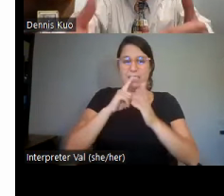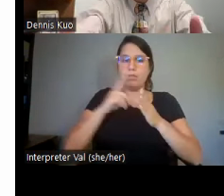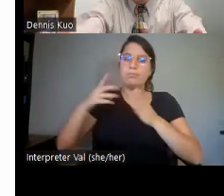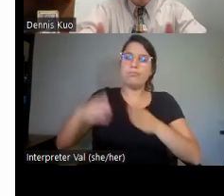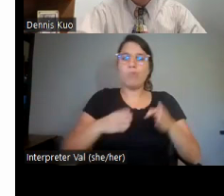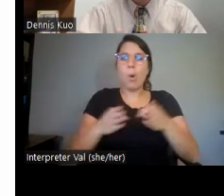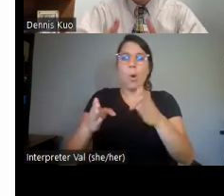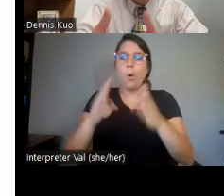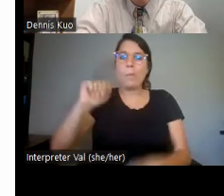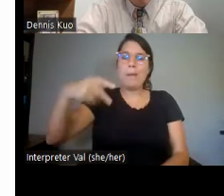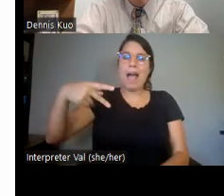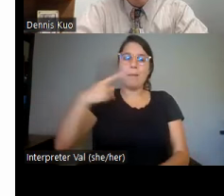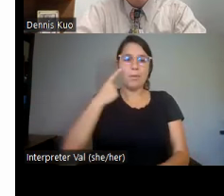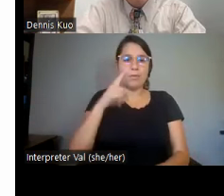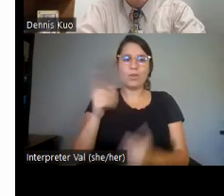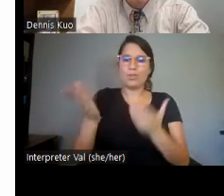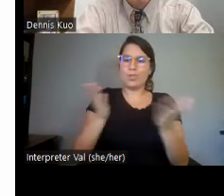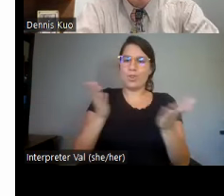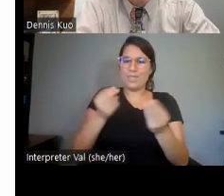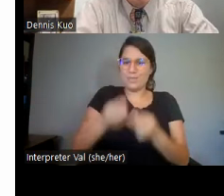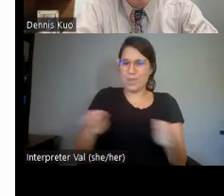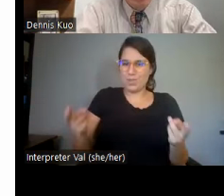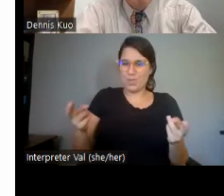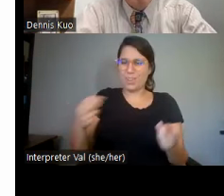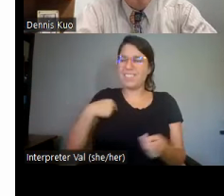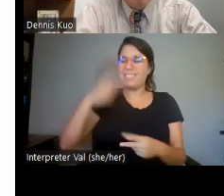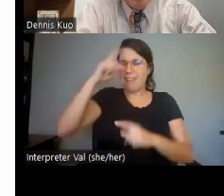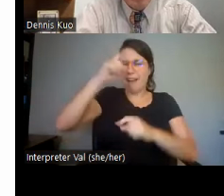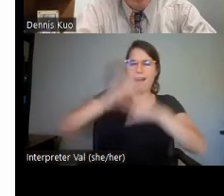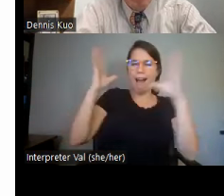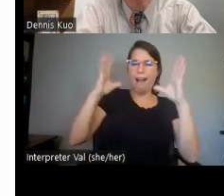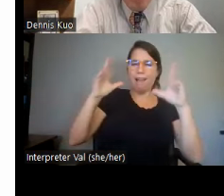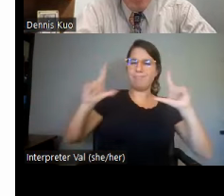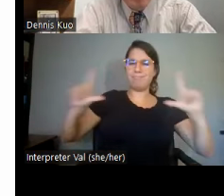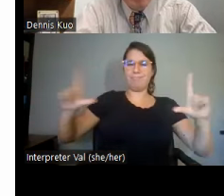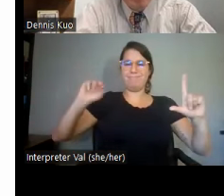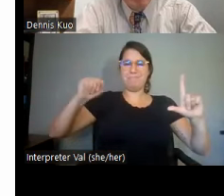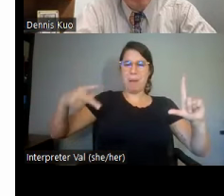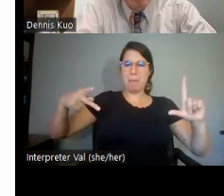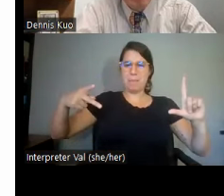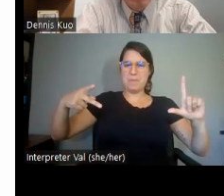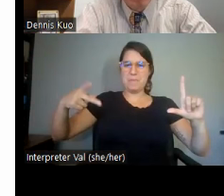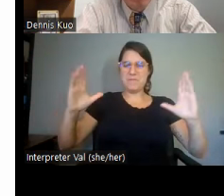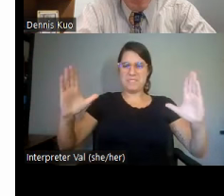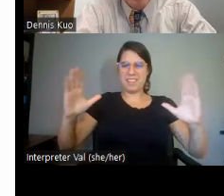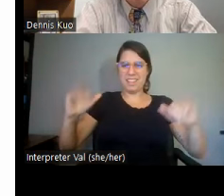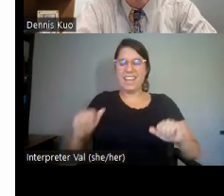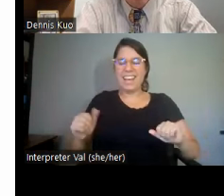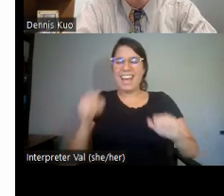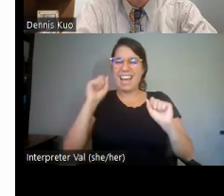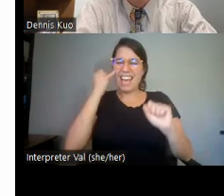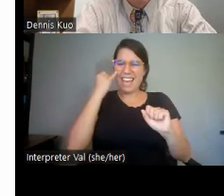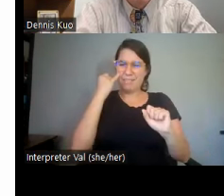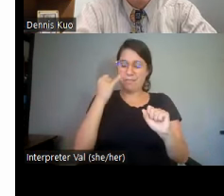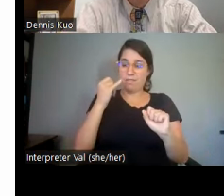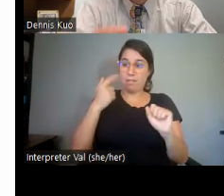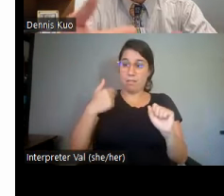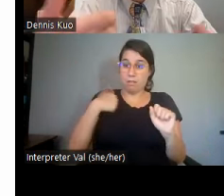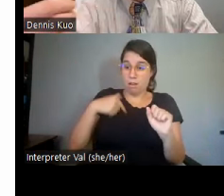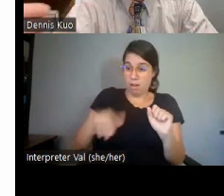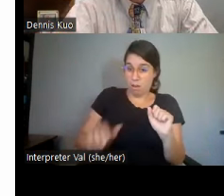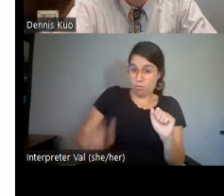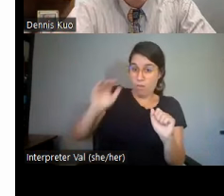the concept of a roadmap because a roadmap of raising a child and